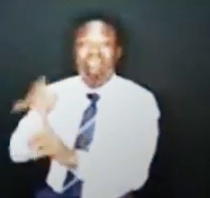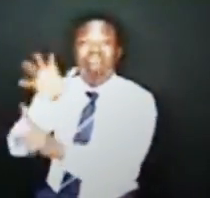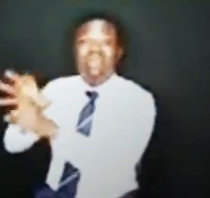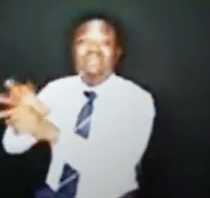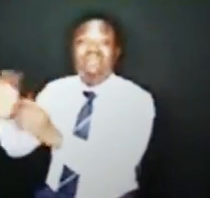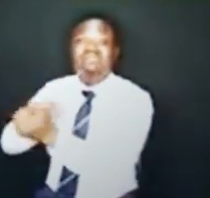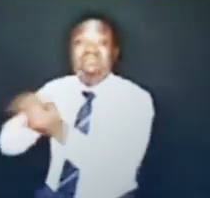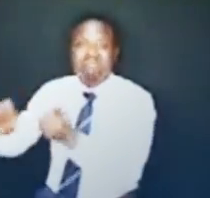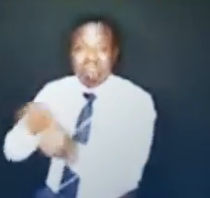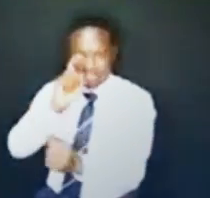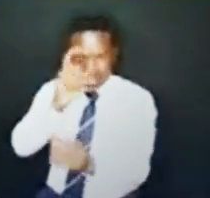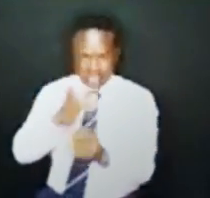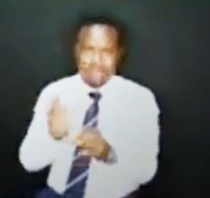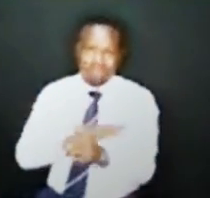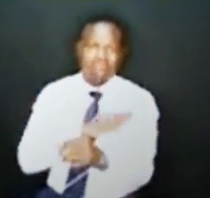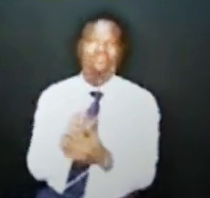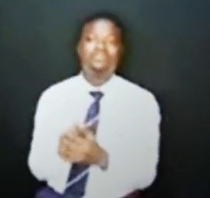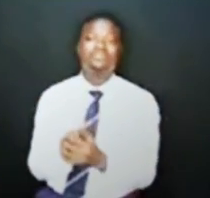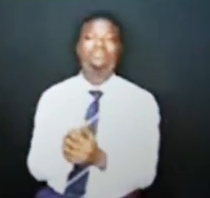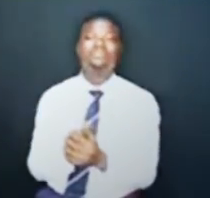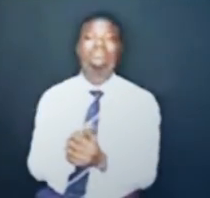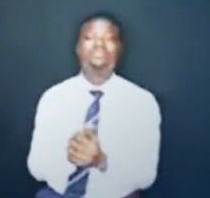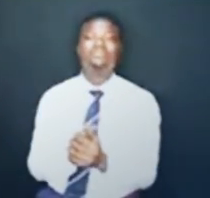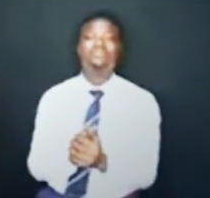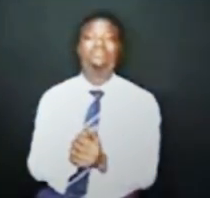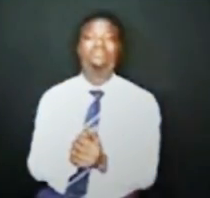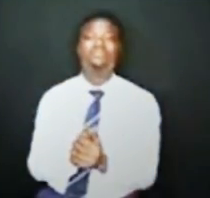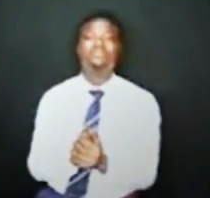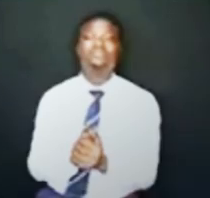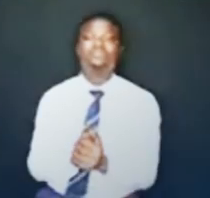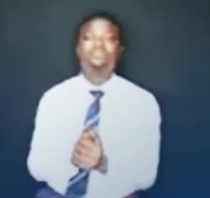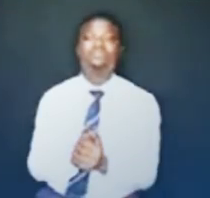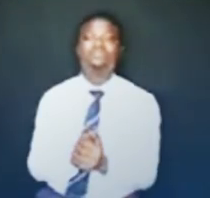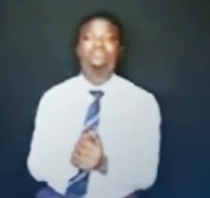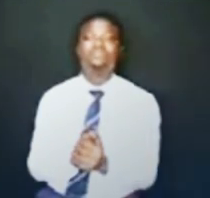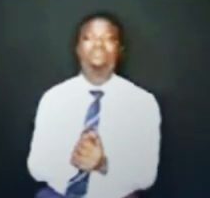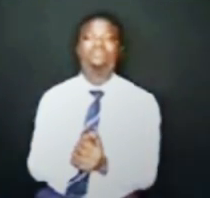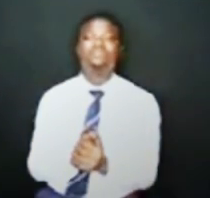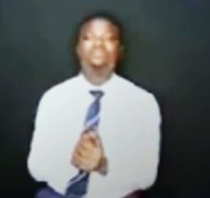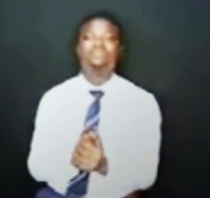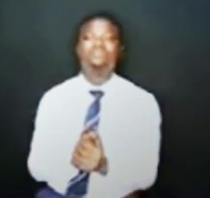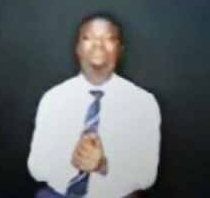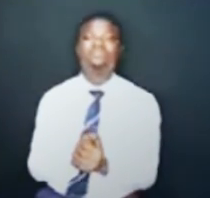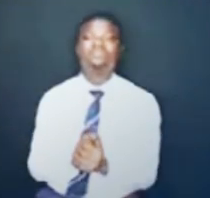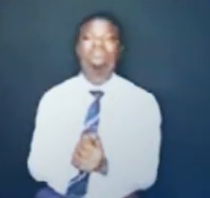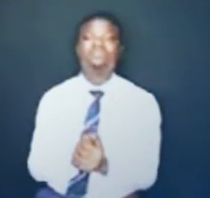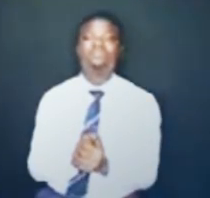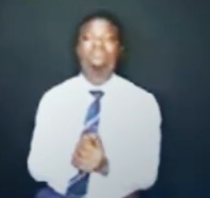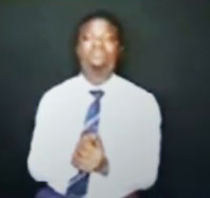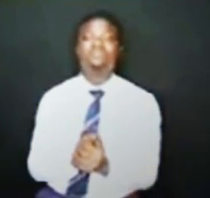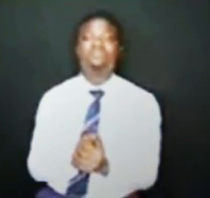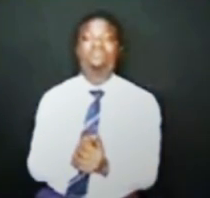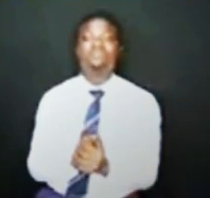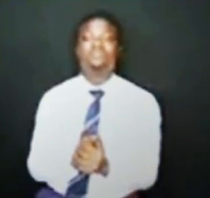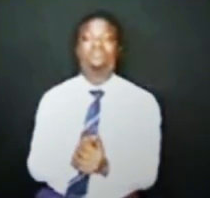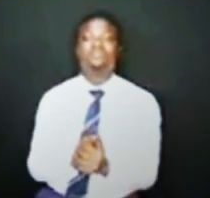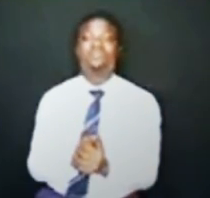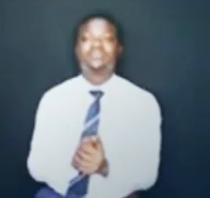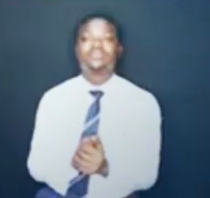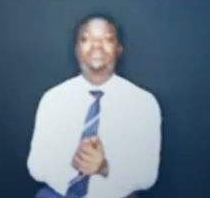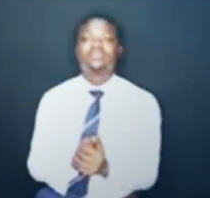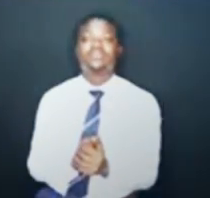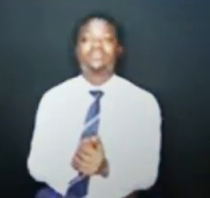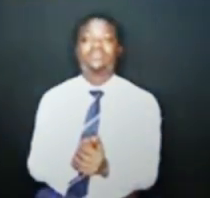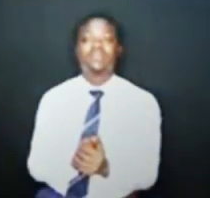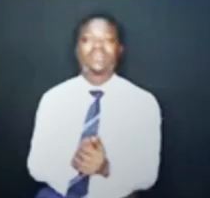careful. Later on, when he started toppling before Mordecai, the wife said, hey, if this Mordecai